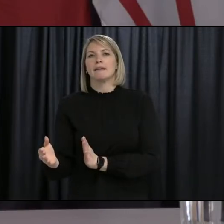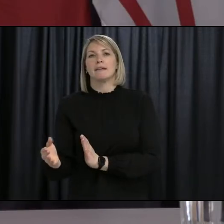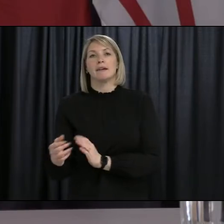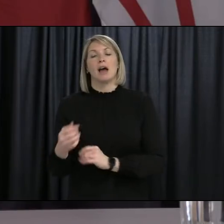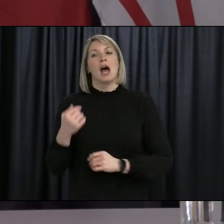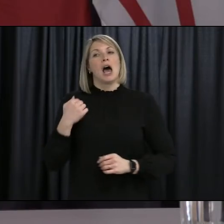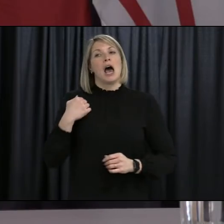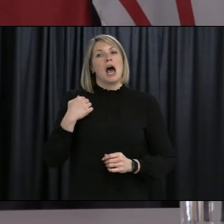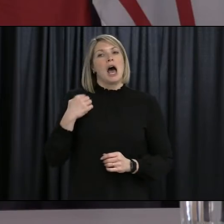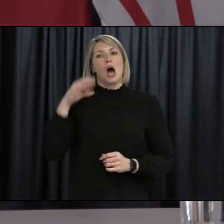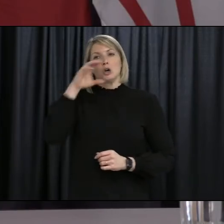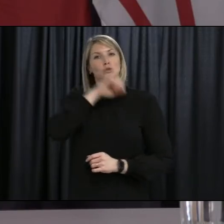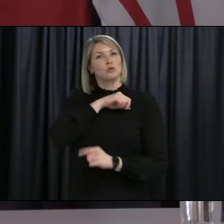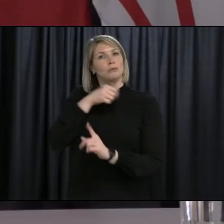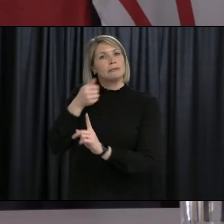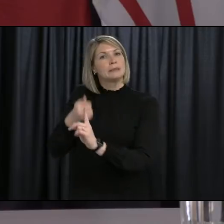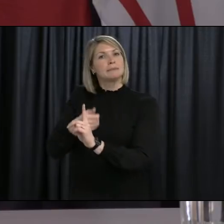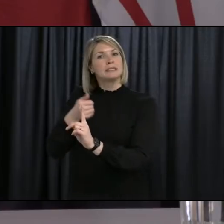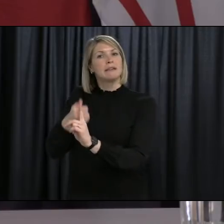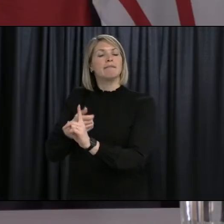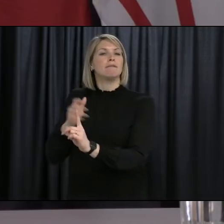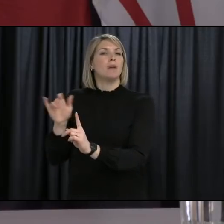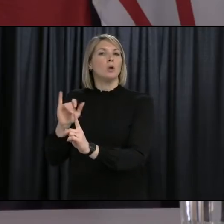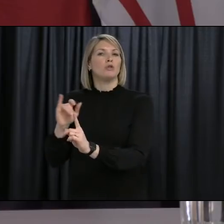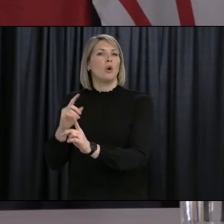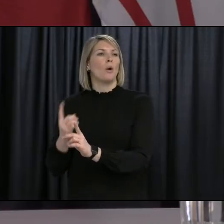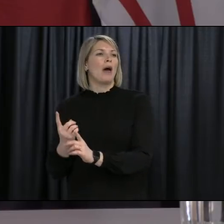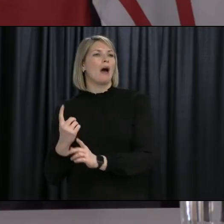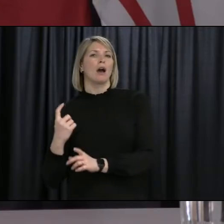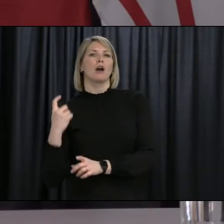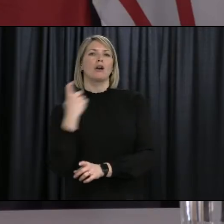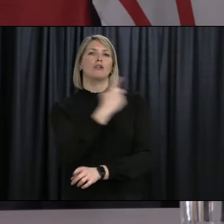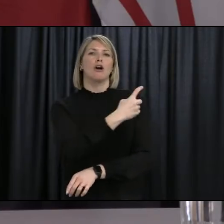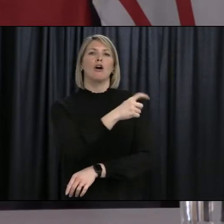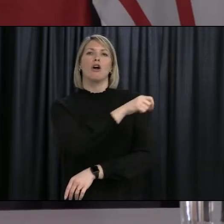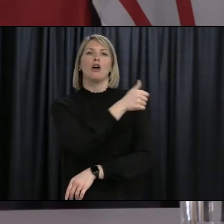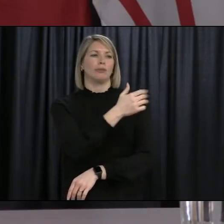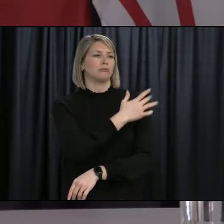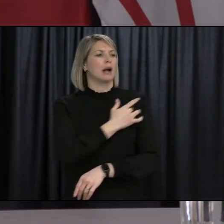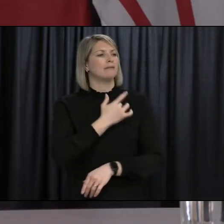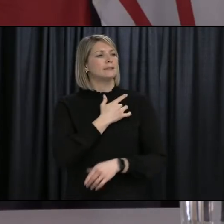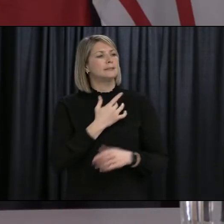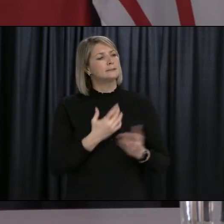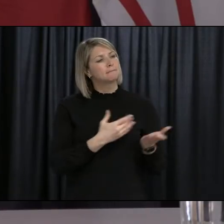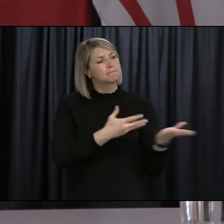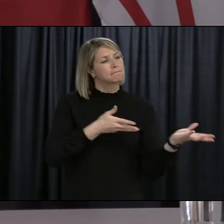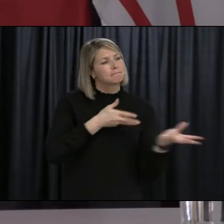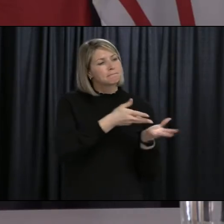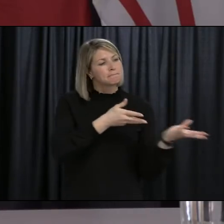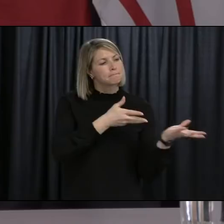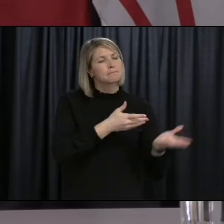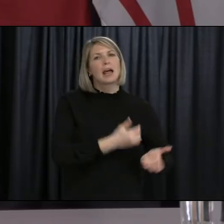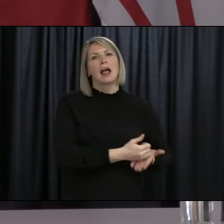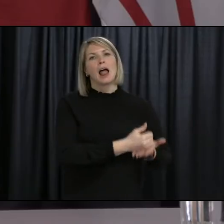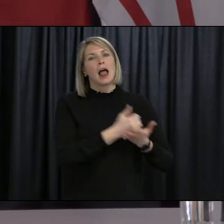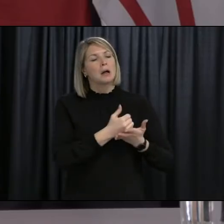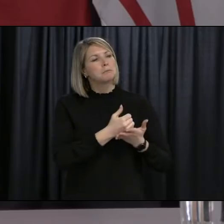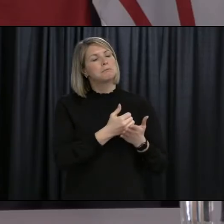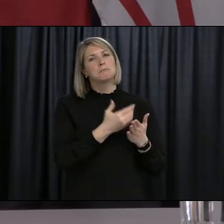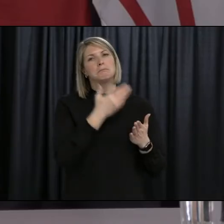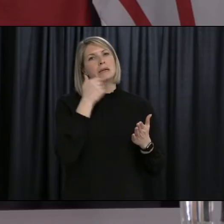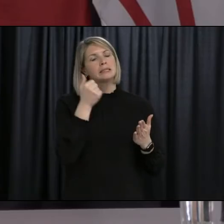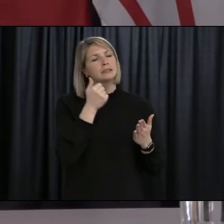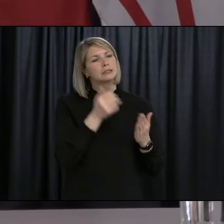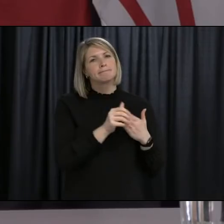has spoken with other chief electoral officers across the country and in other jurisdictions to get guidance and best